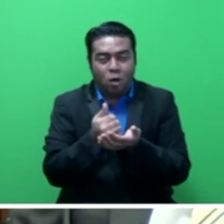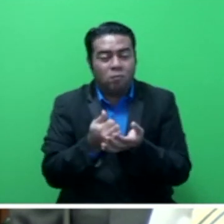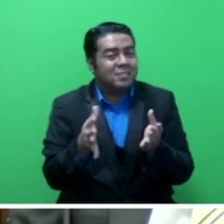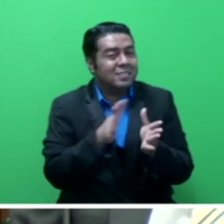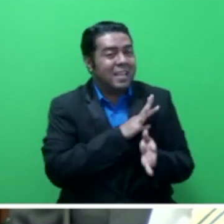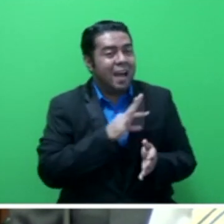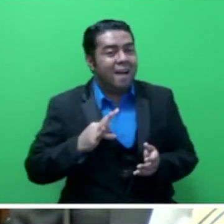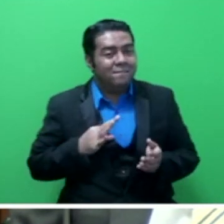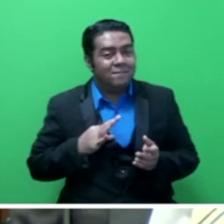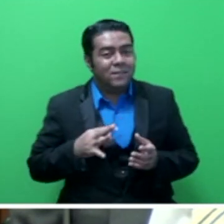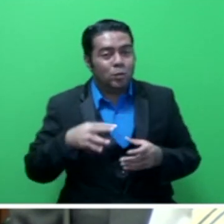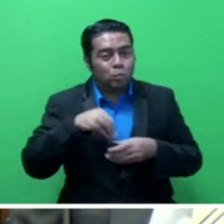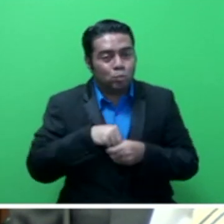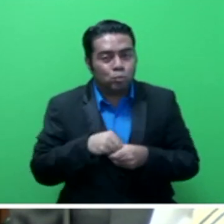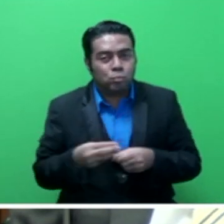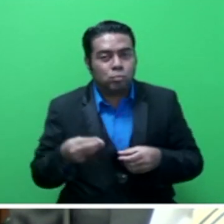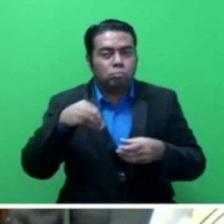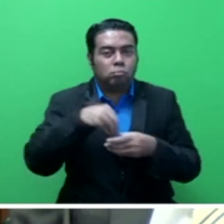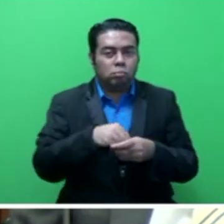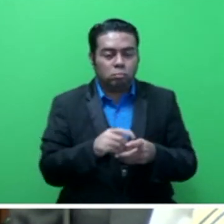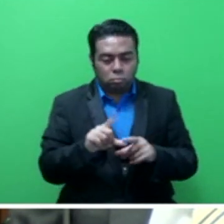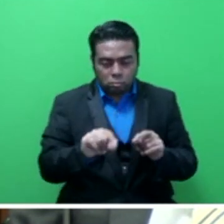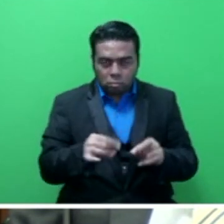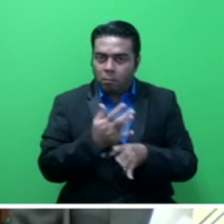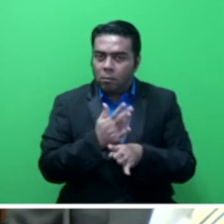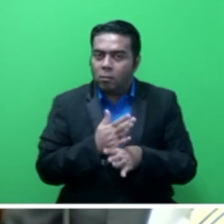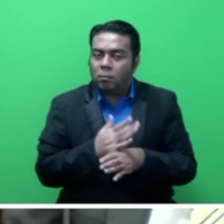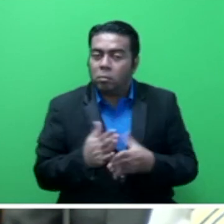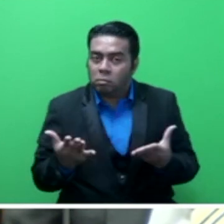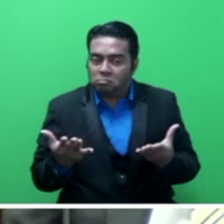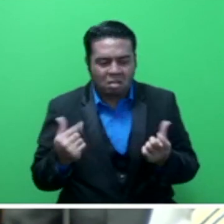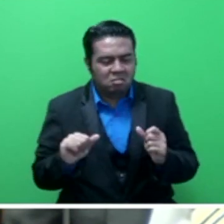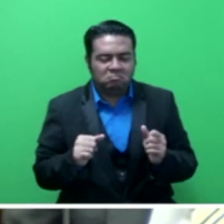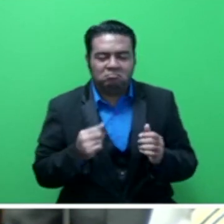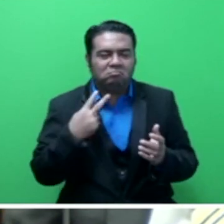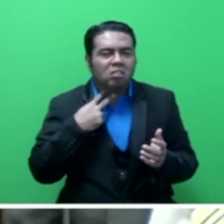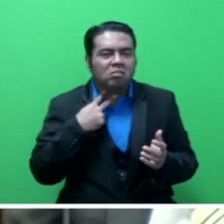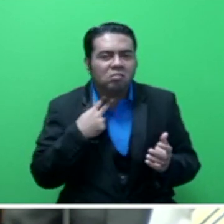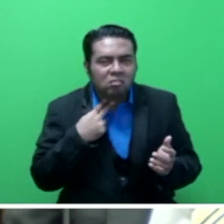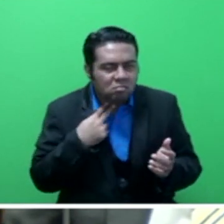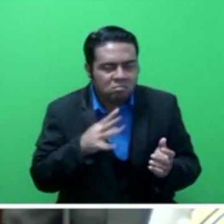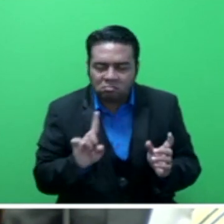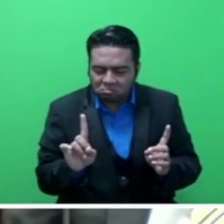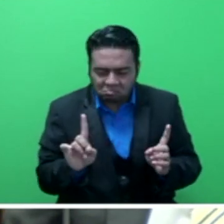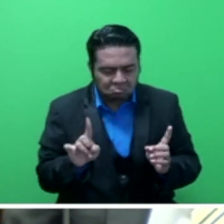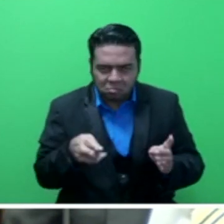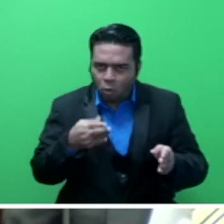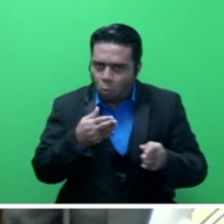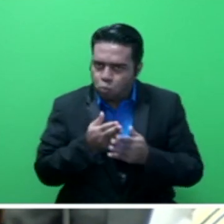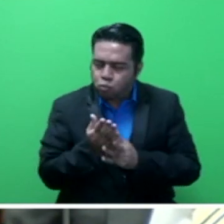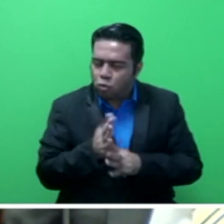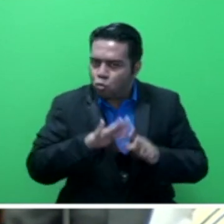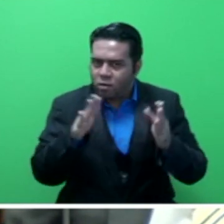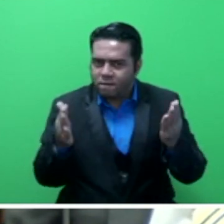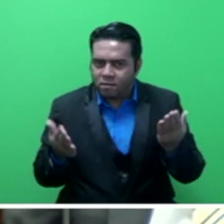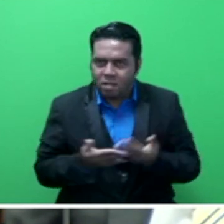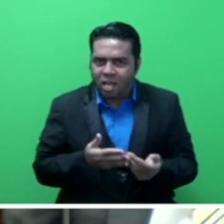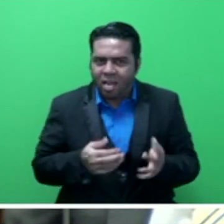and efficiently and effectively, with minimal to no hiccups to service delivery, ensuring universal access to all